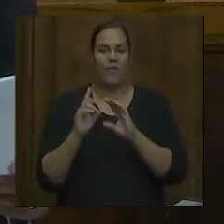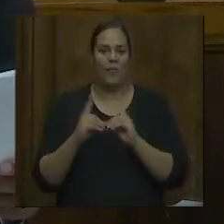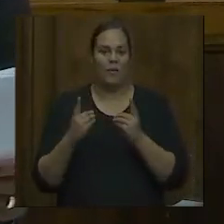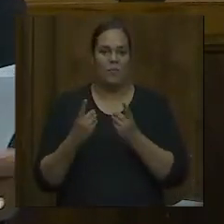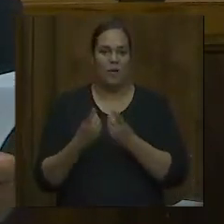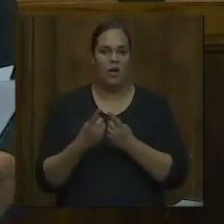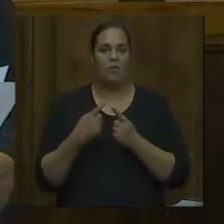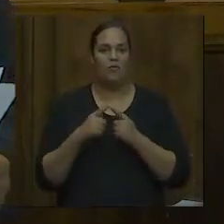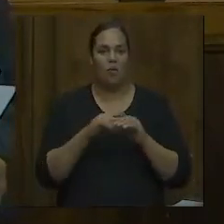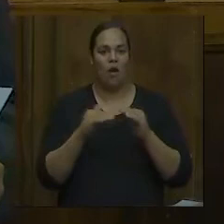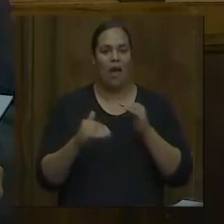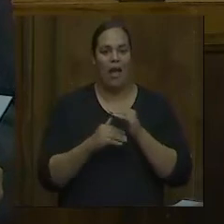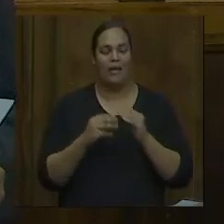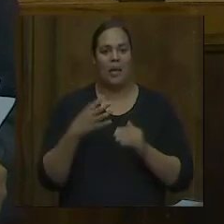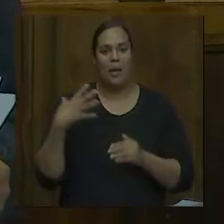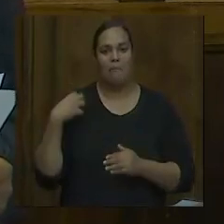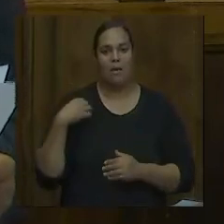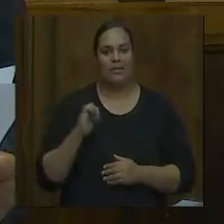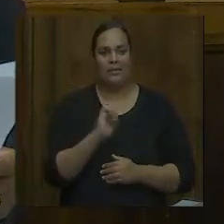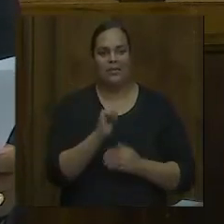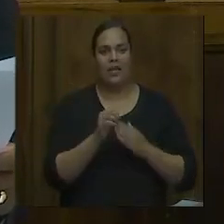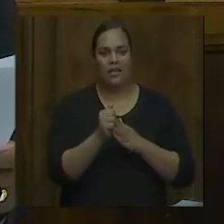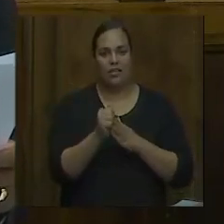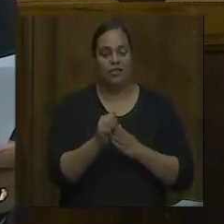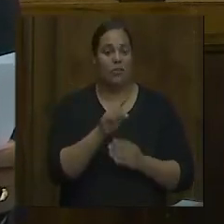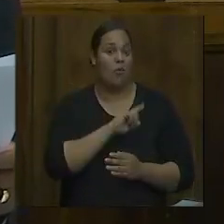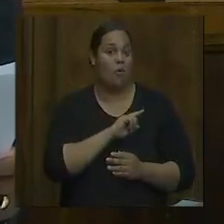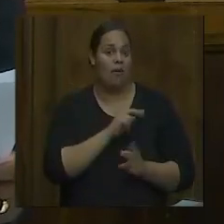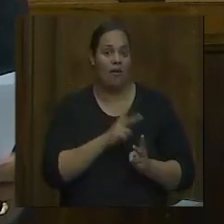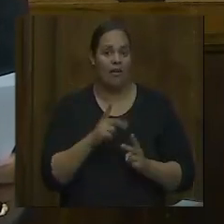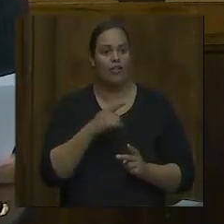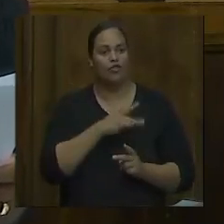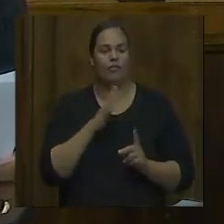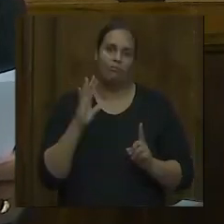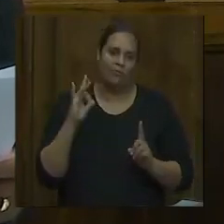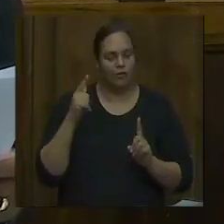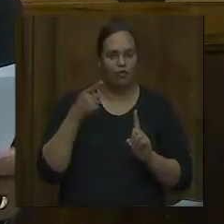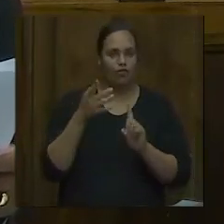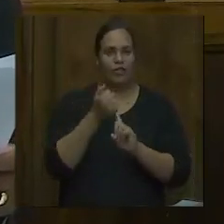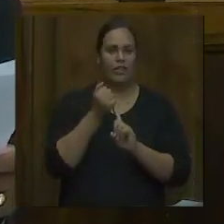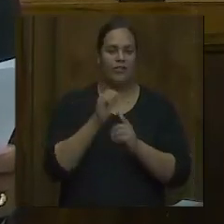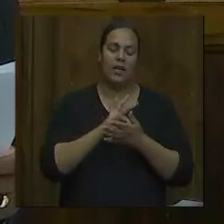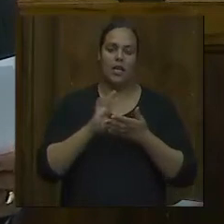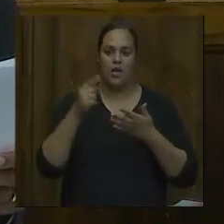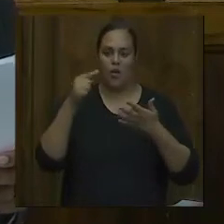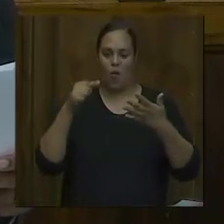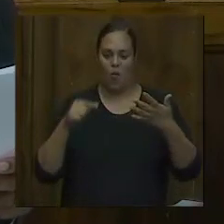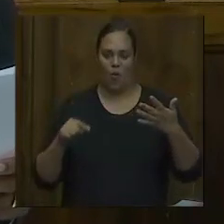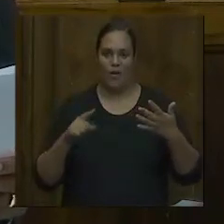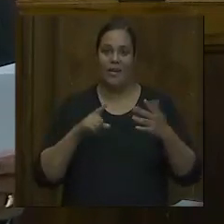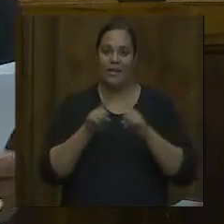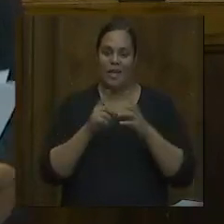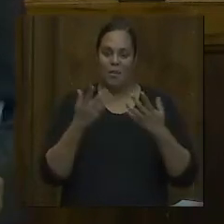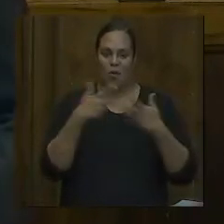under Minister Marais' leadership for once again achieving a clean audit whilst